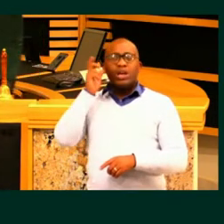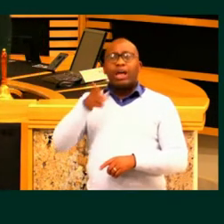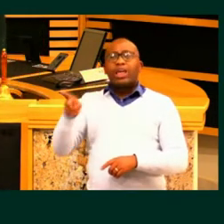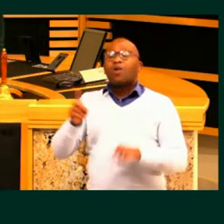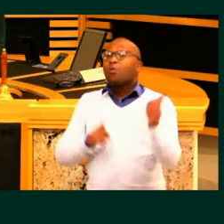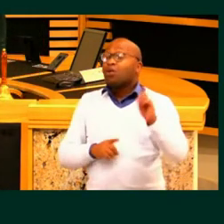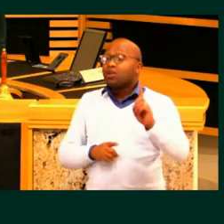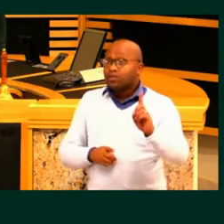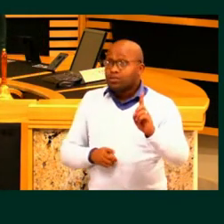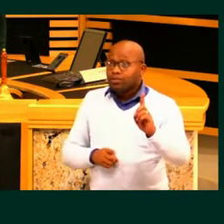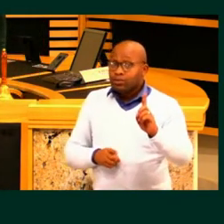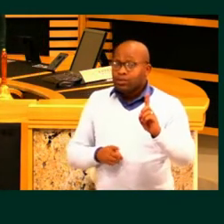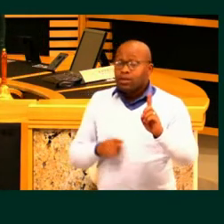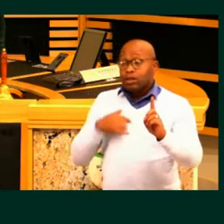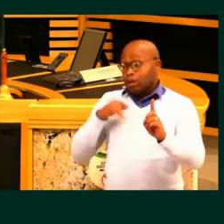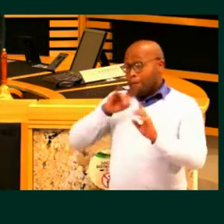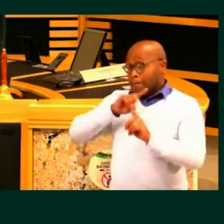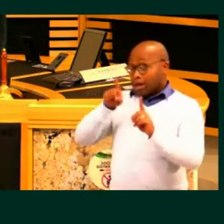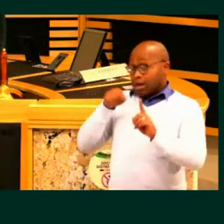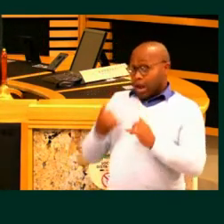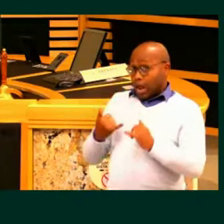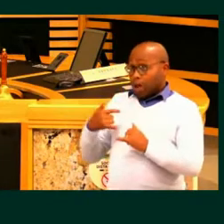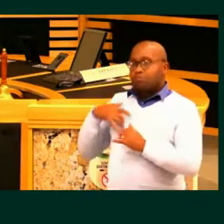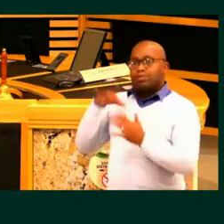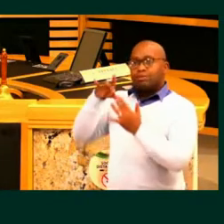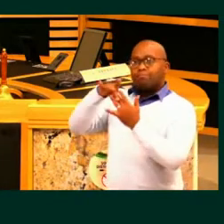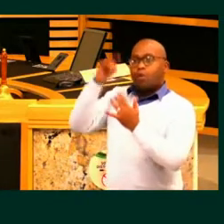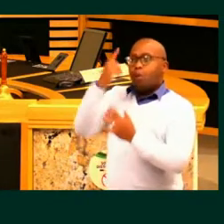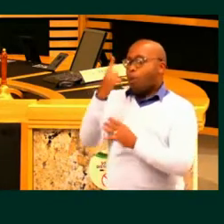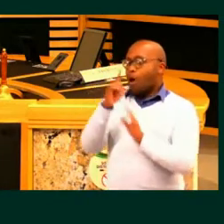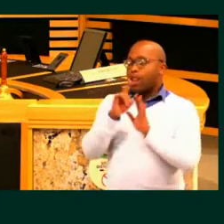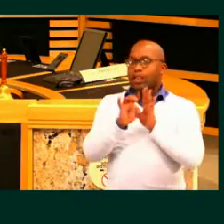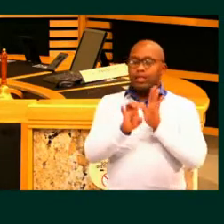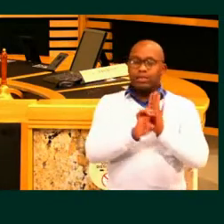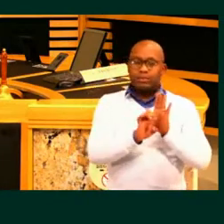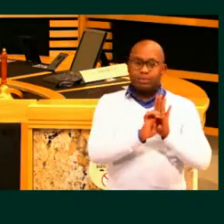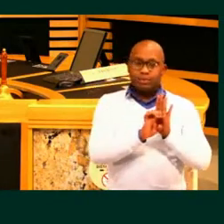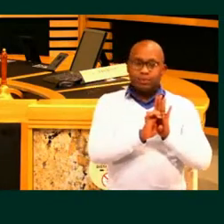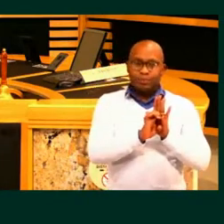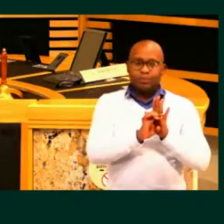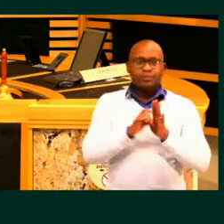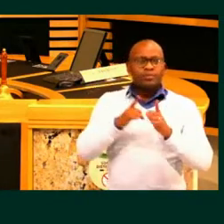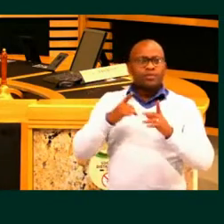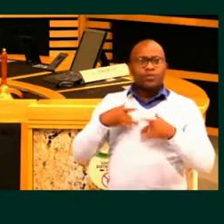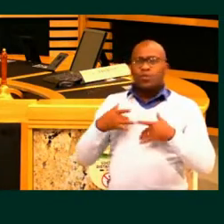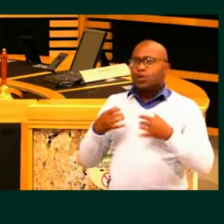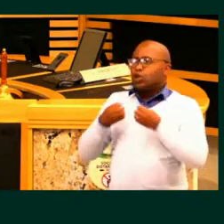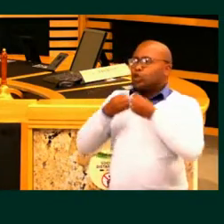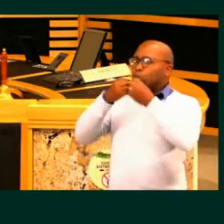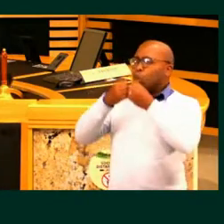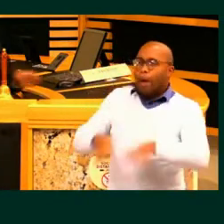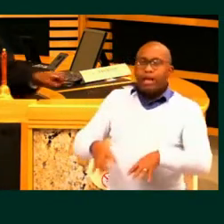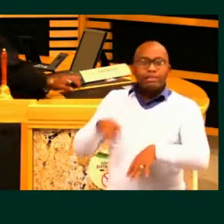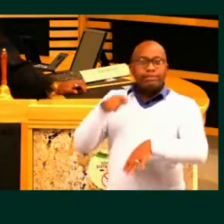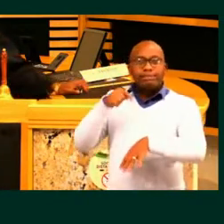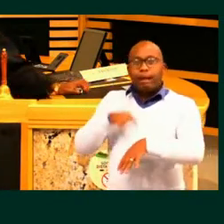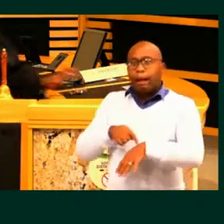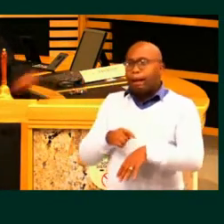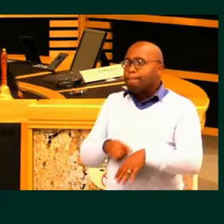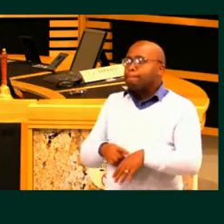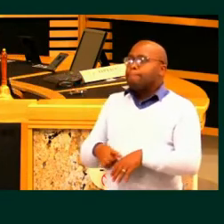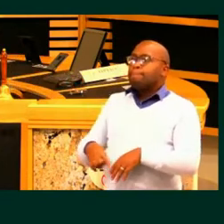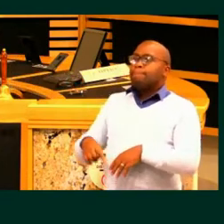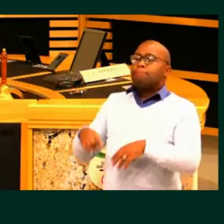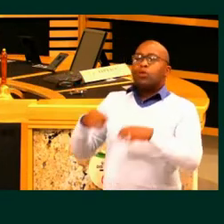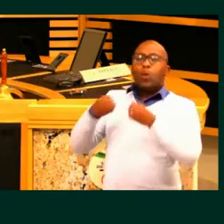and I'm citing an example we spend time time dealing with the matter of B wasted resources